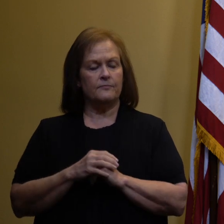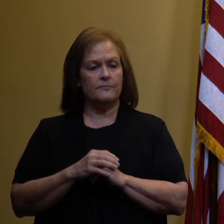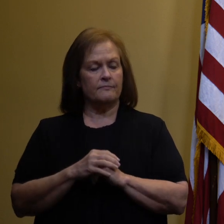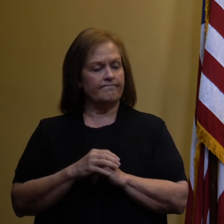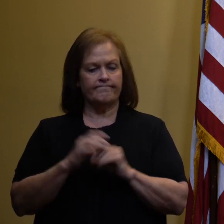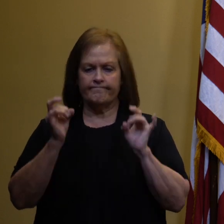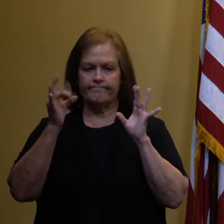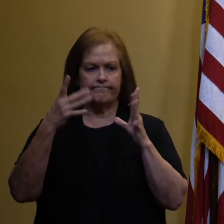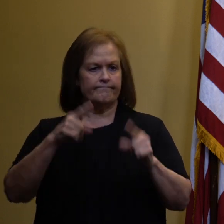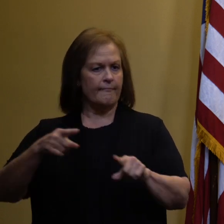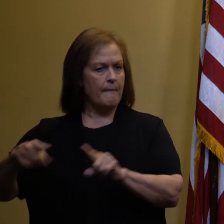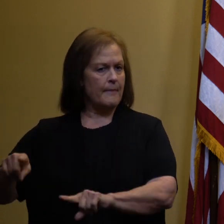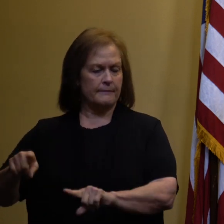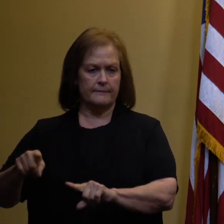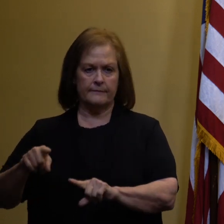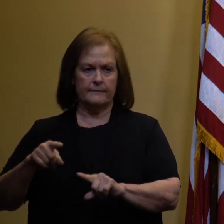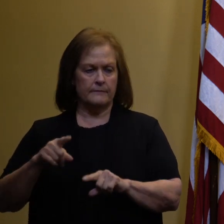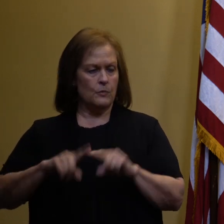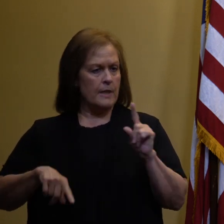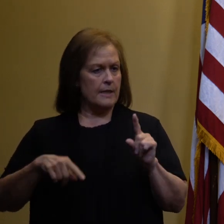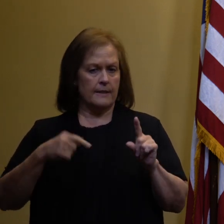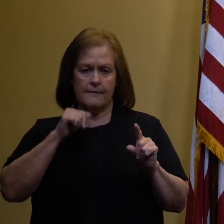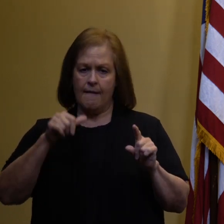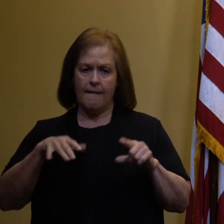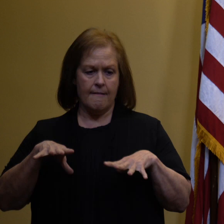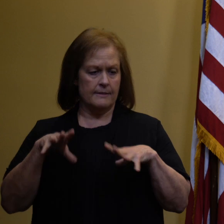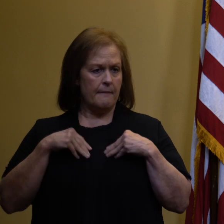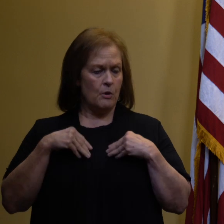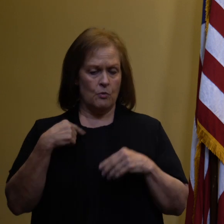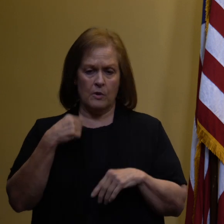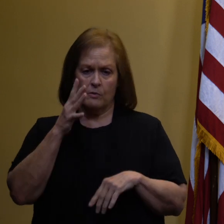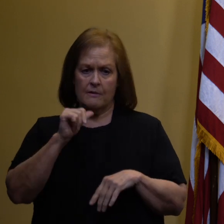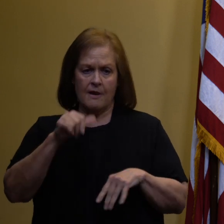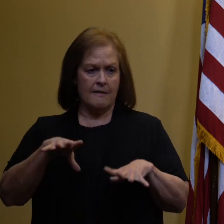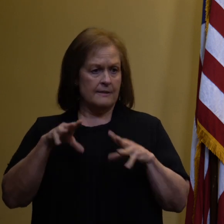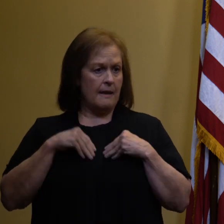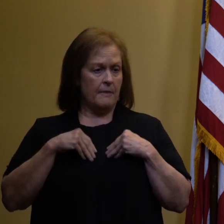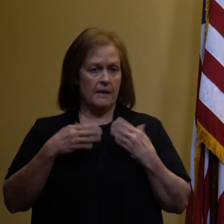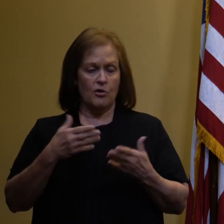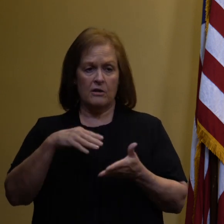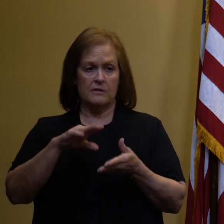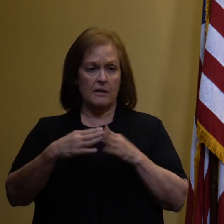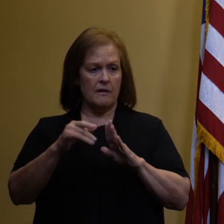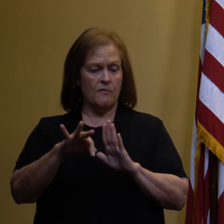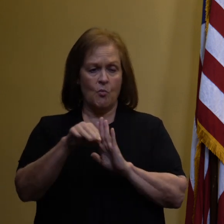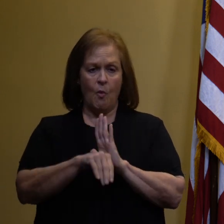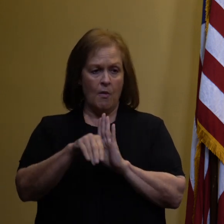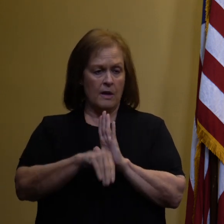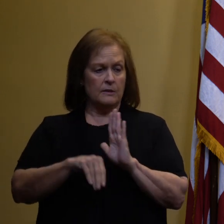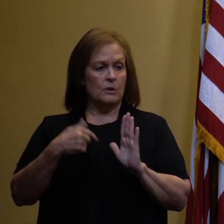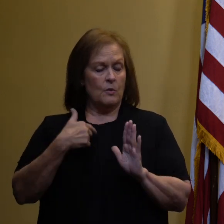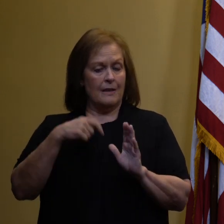Senseless acts of violence is something that we cannot tolerate and should not tolerate in the city of New Orleans. We